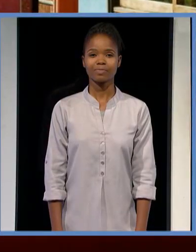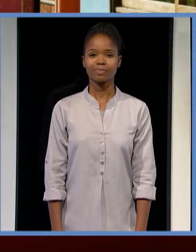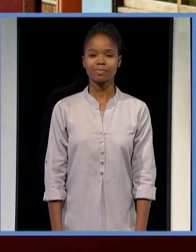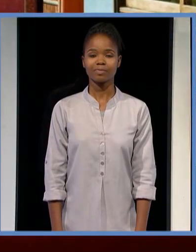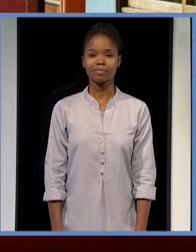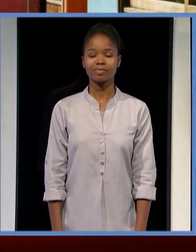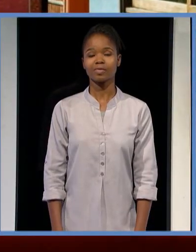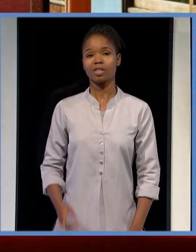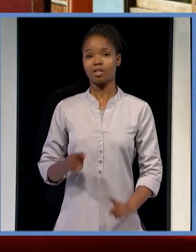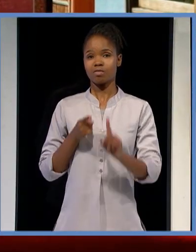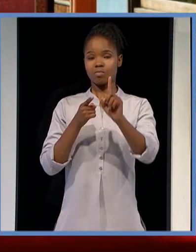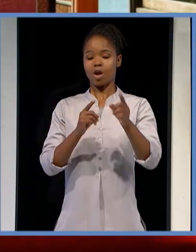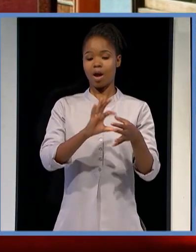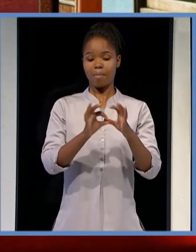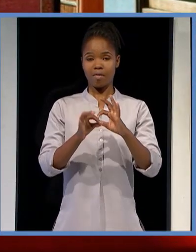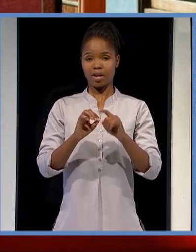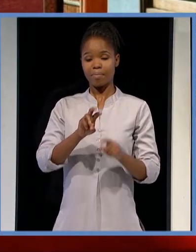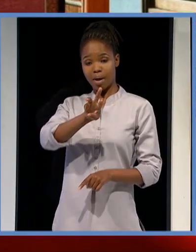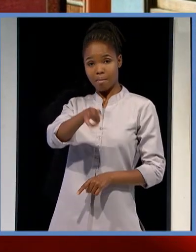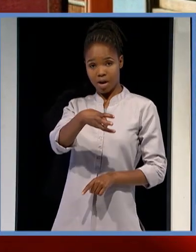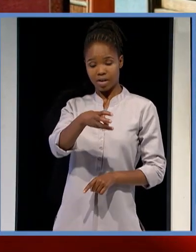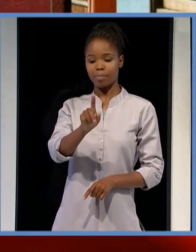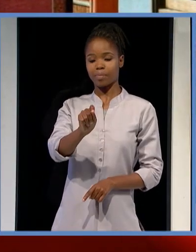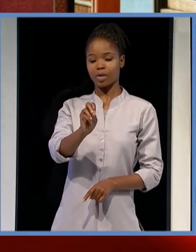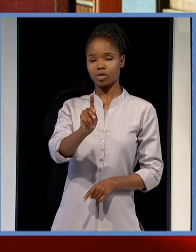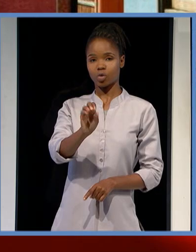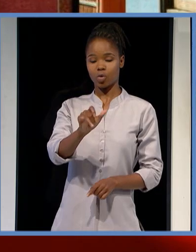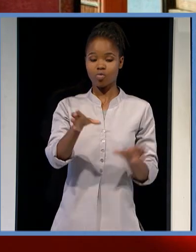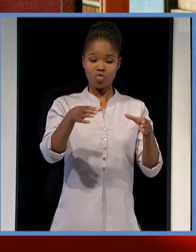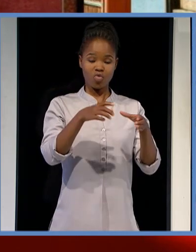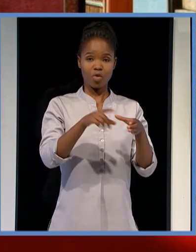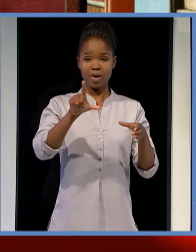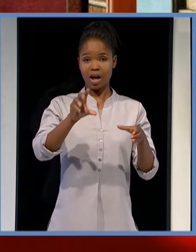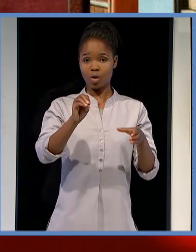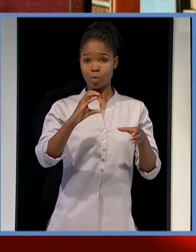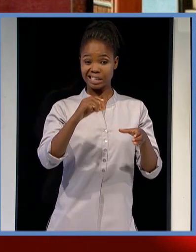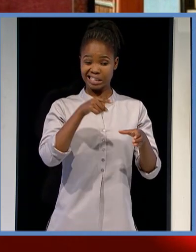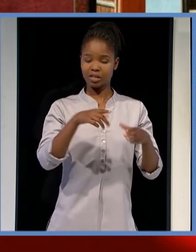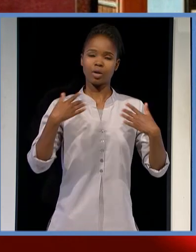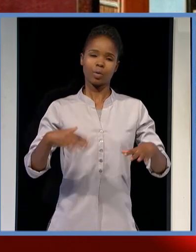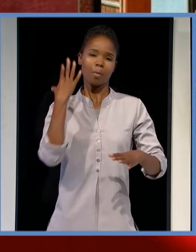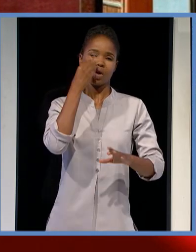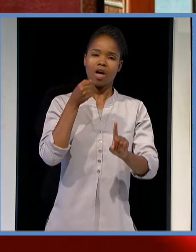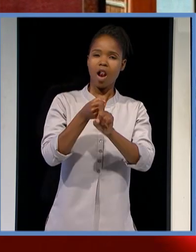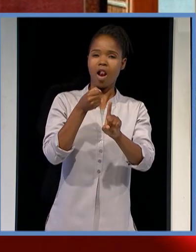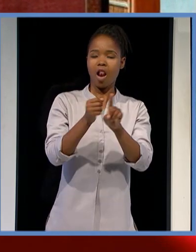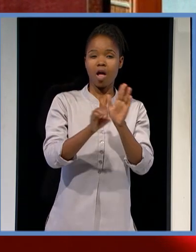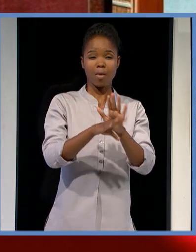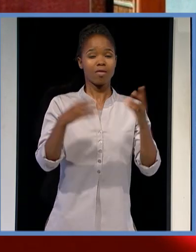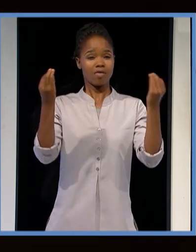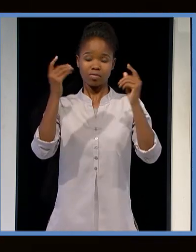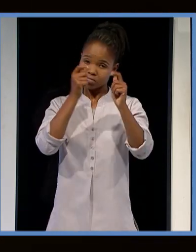In the build-up to the Olympic and Paralympic Games, the LOC have a beautiful visual campaign which features sport heroes and iconic